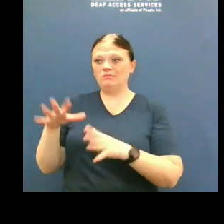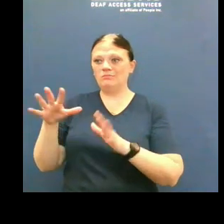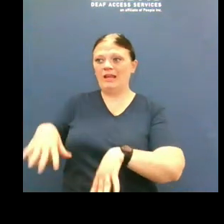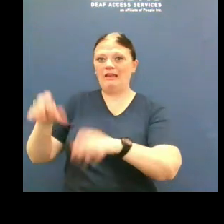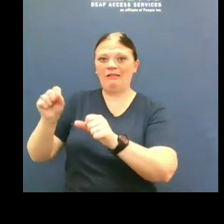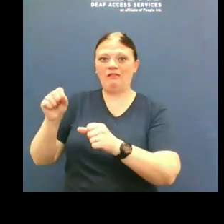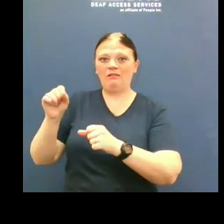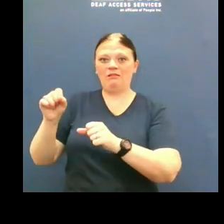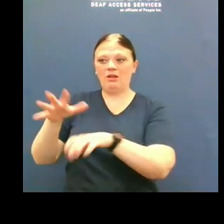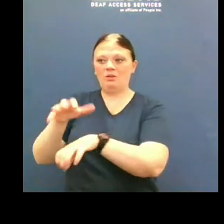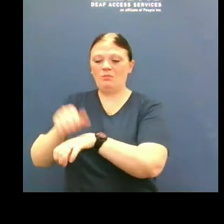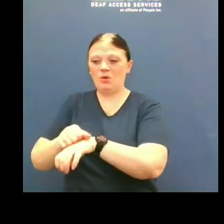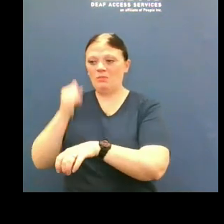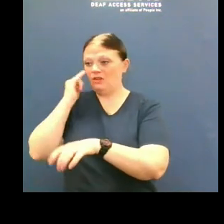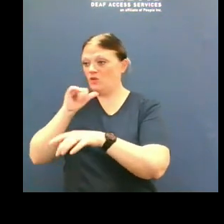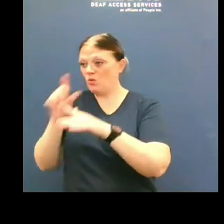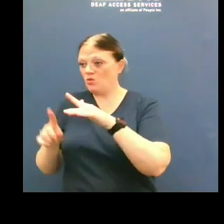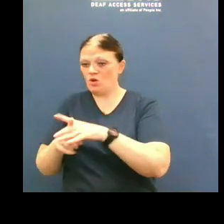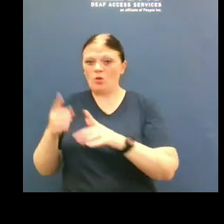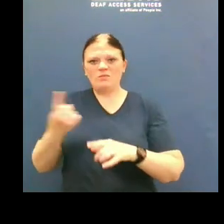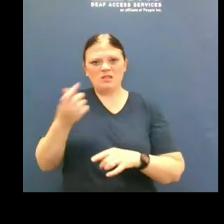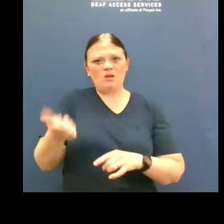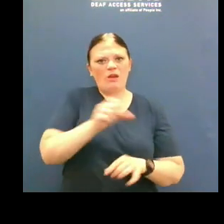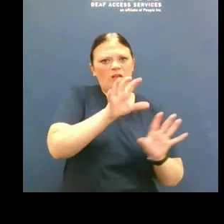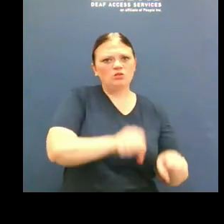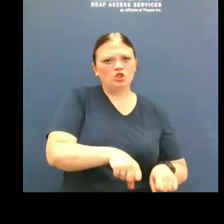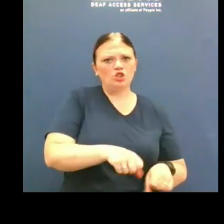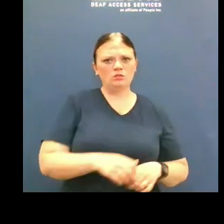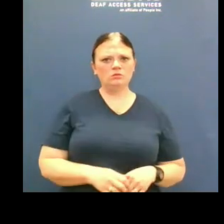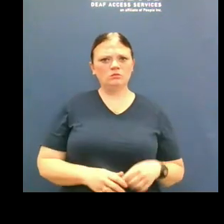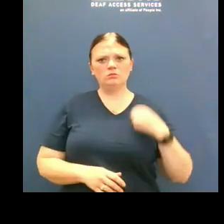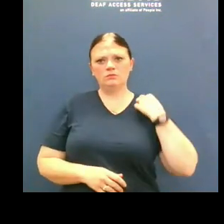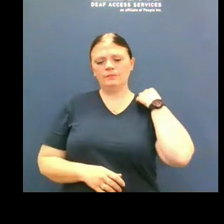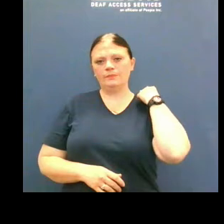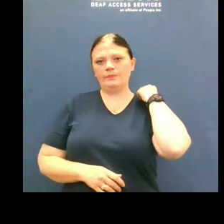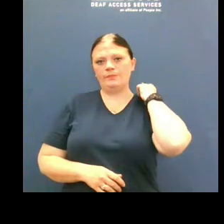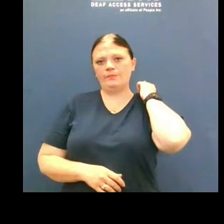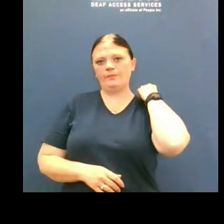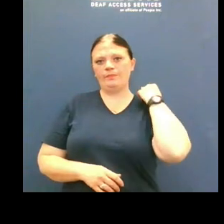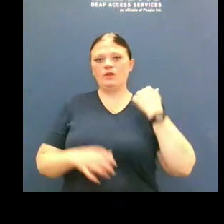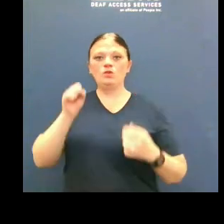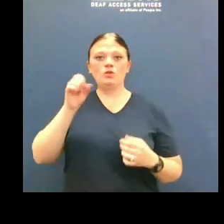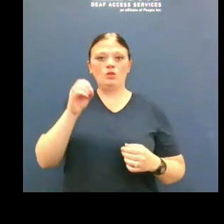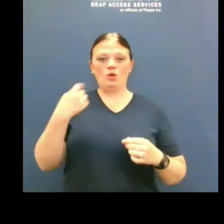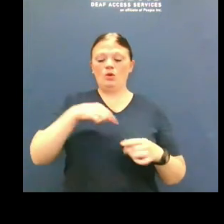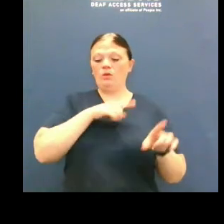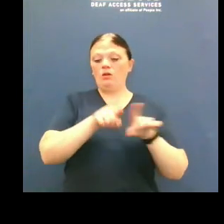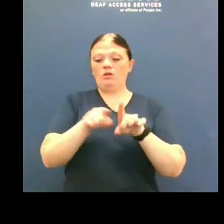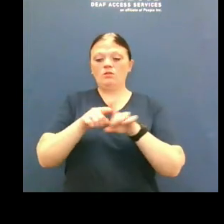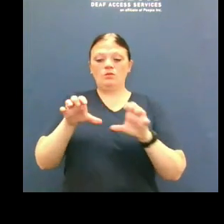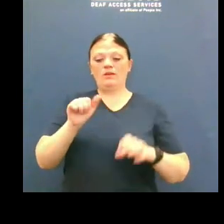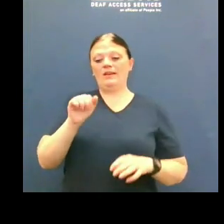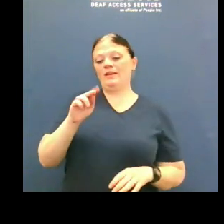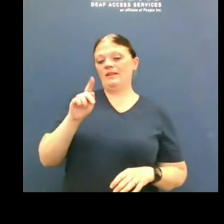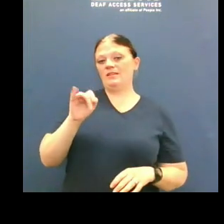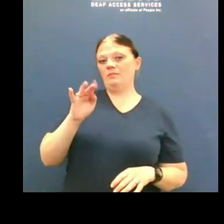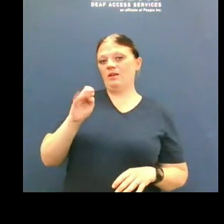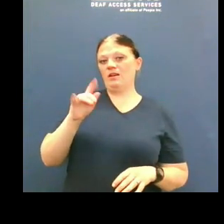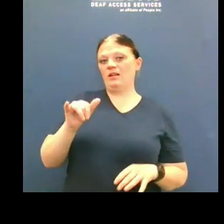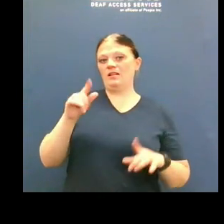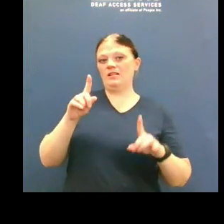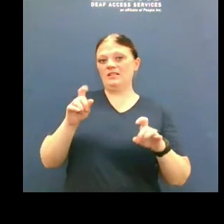really could use that test. Next, please. So we're also doing antibody testing